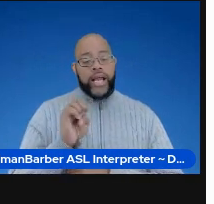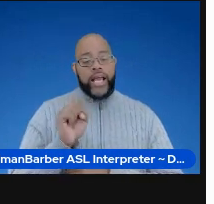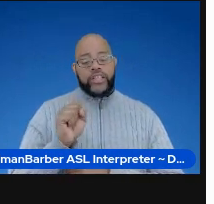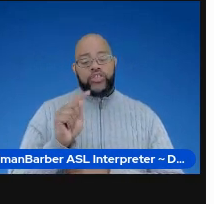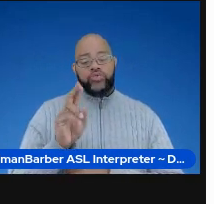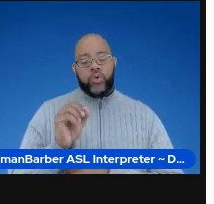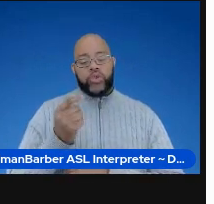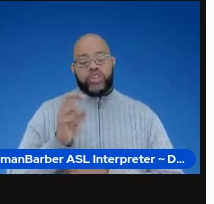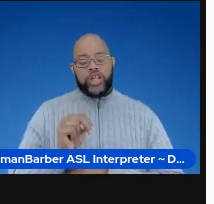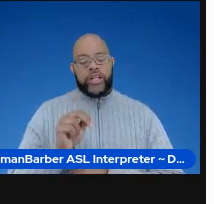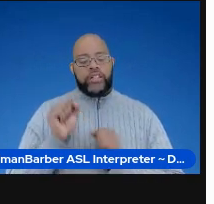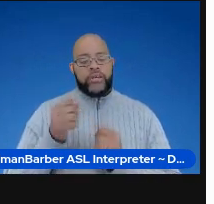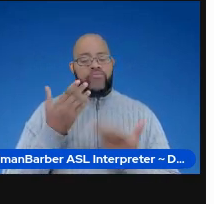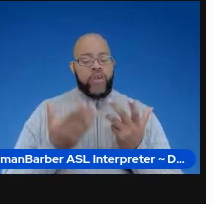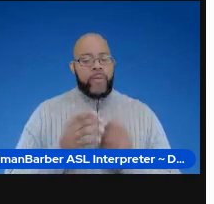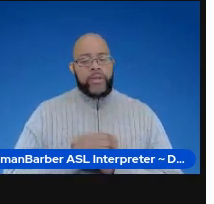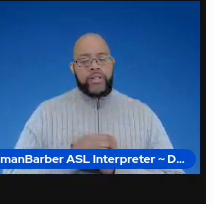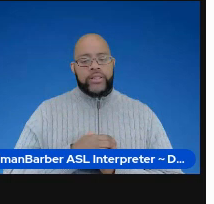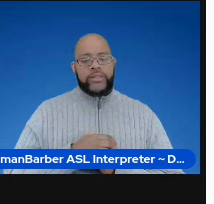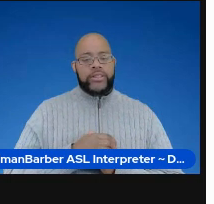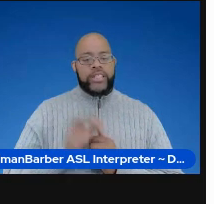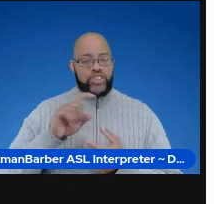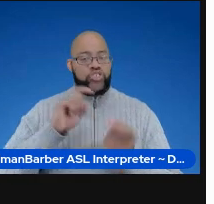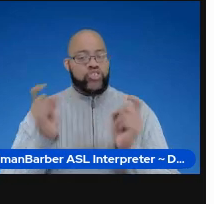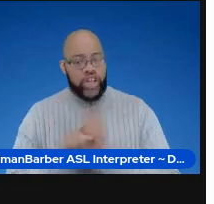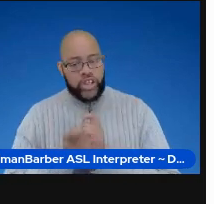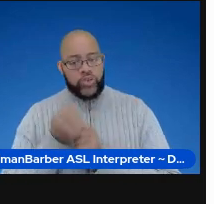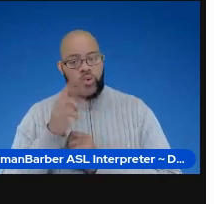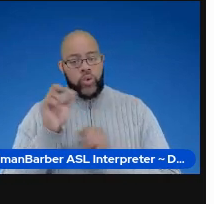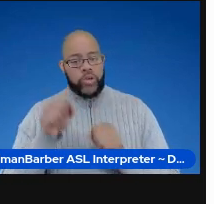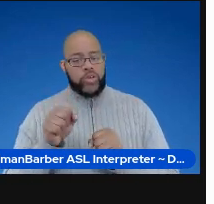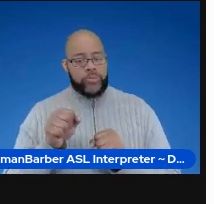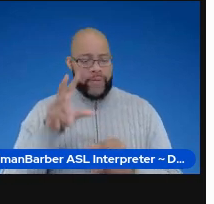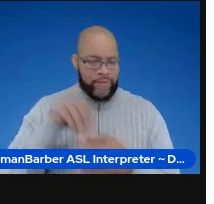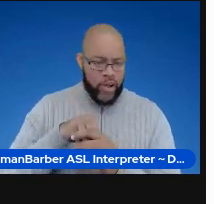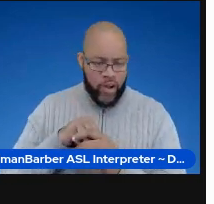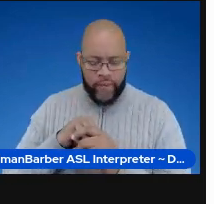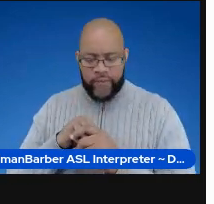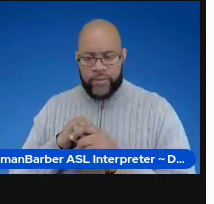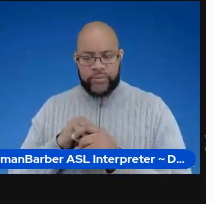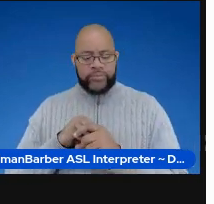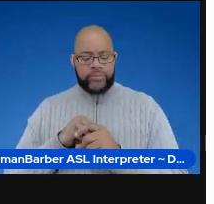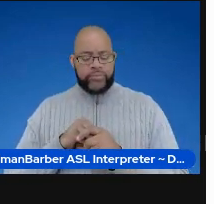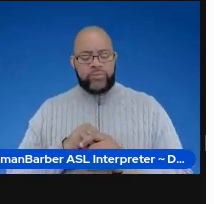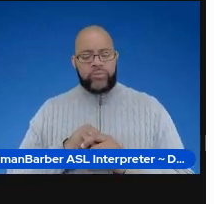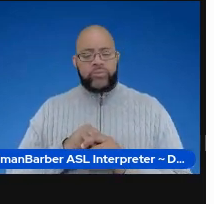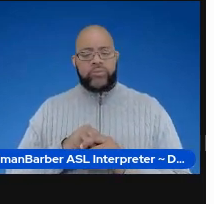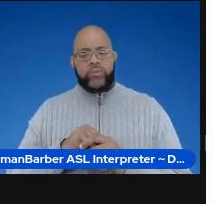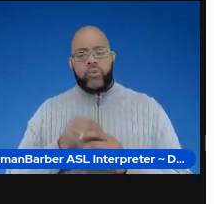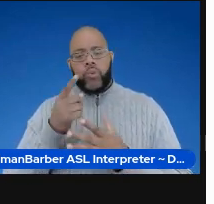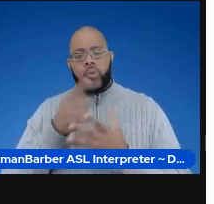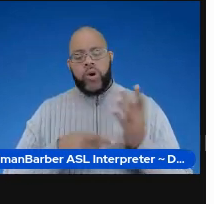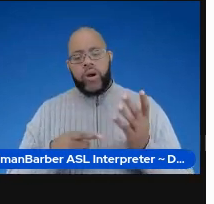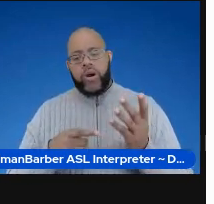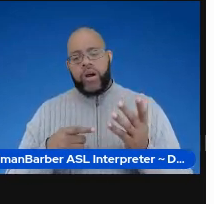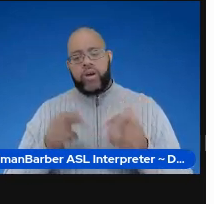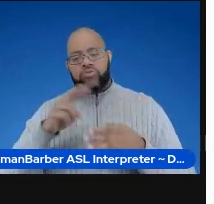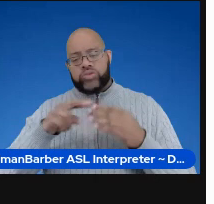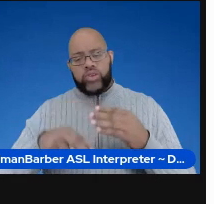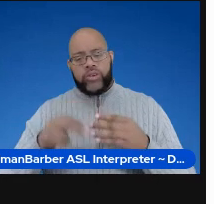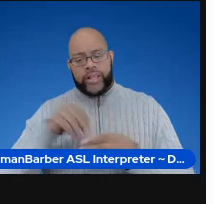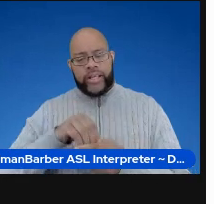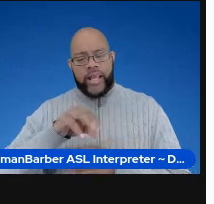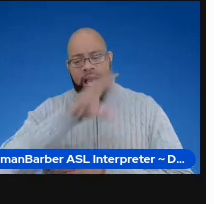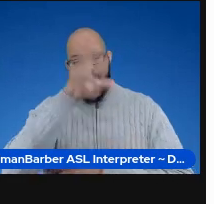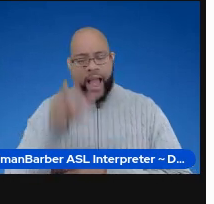probably be the game changer, or could be the player in what has resulted in Africa